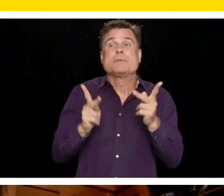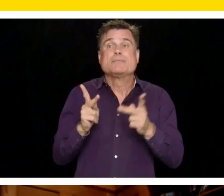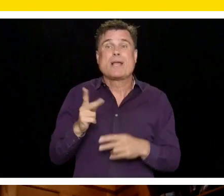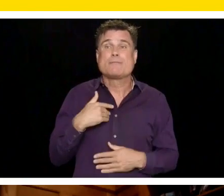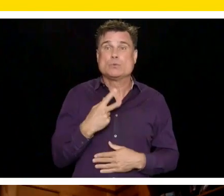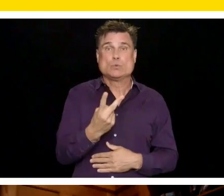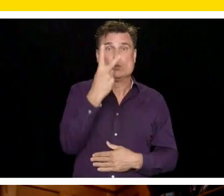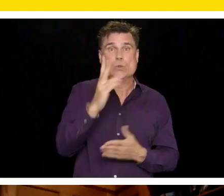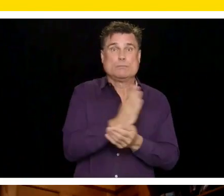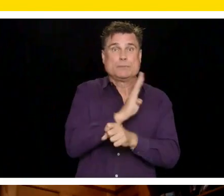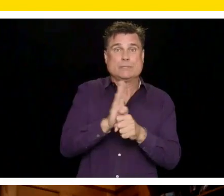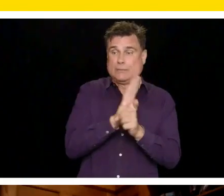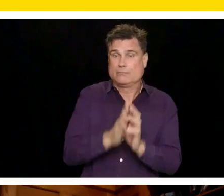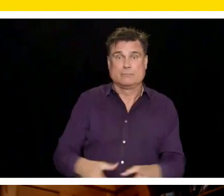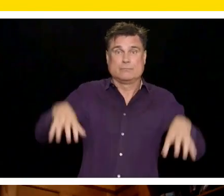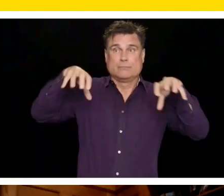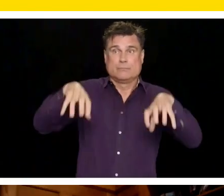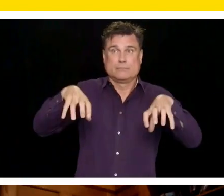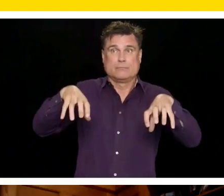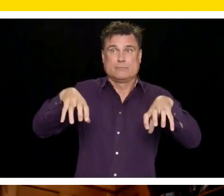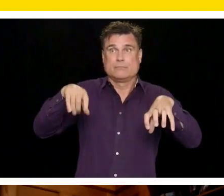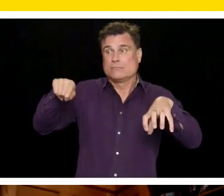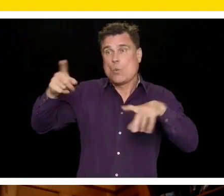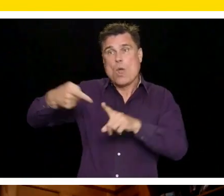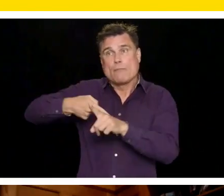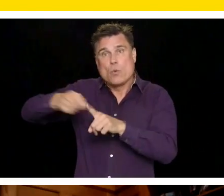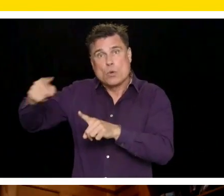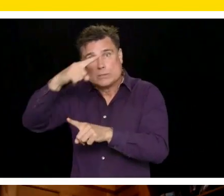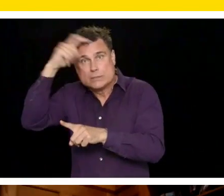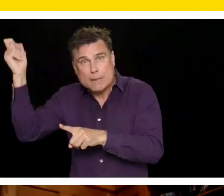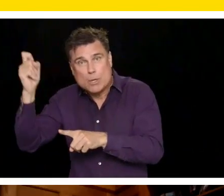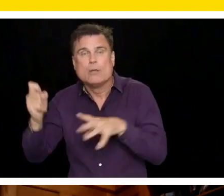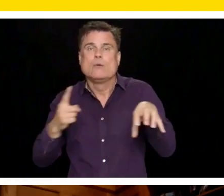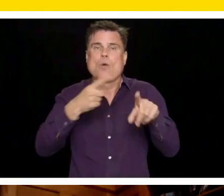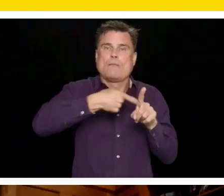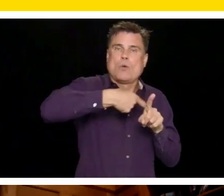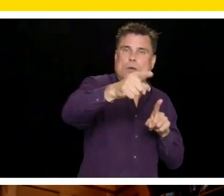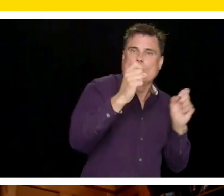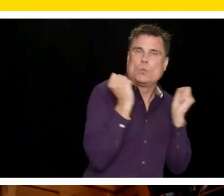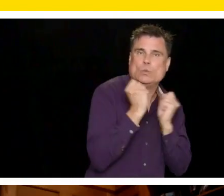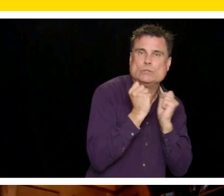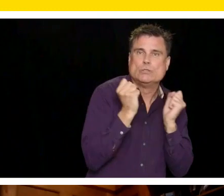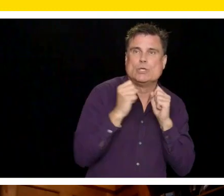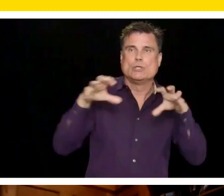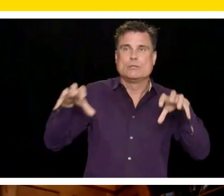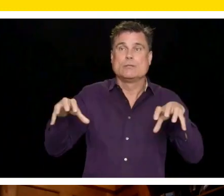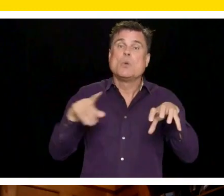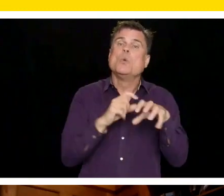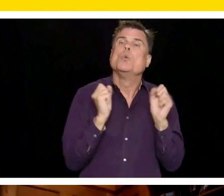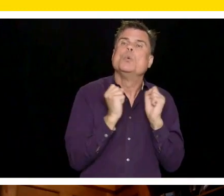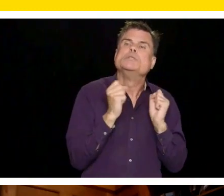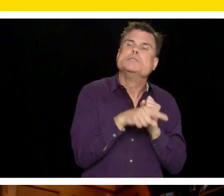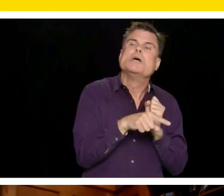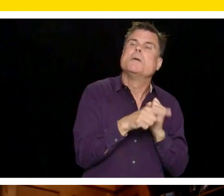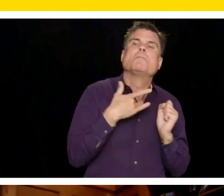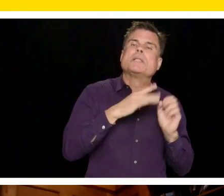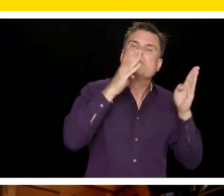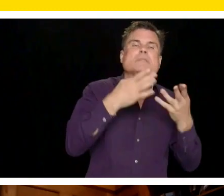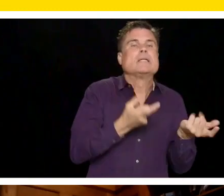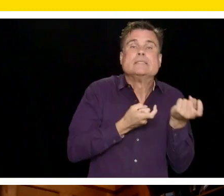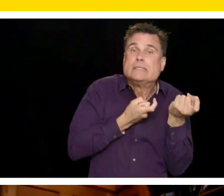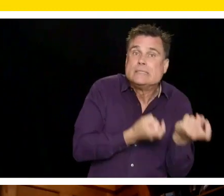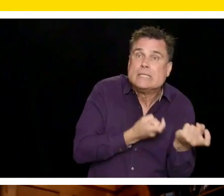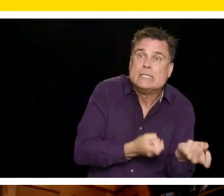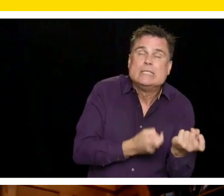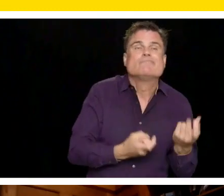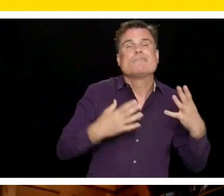of experience because you can't ski in the summertime. So the pandemic meant that people are